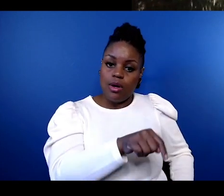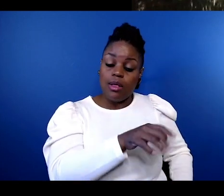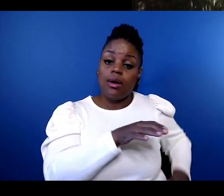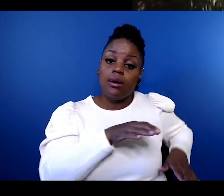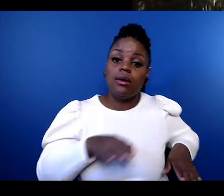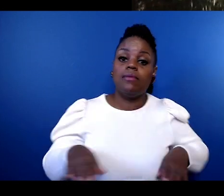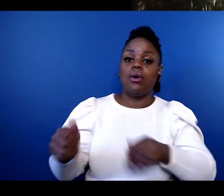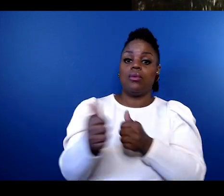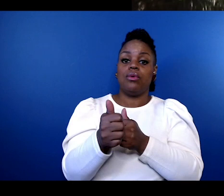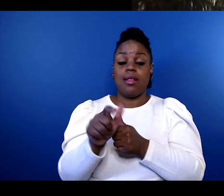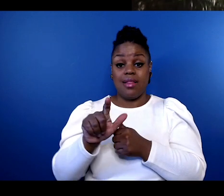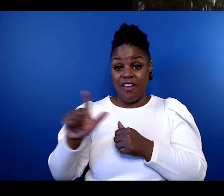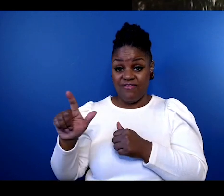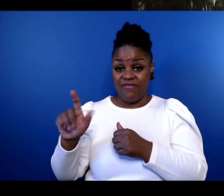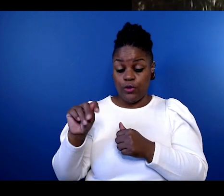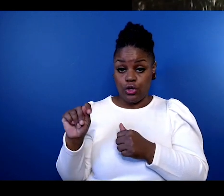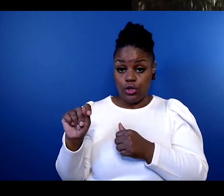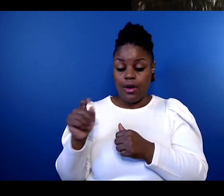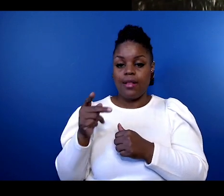And exhale it down again.